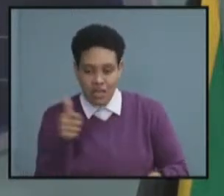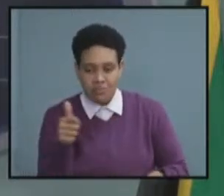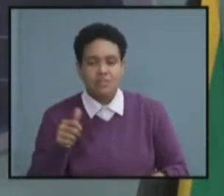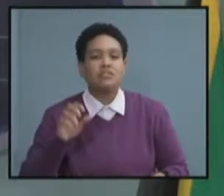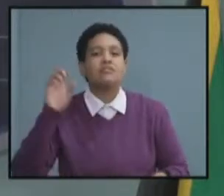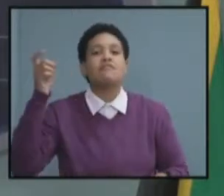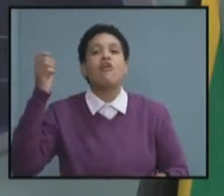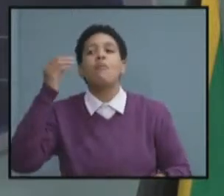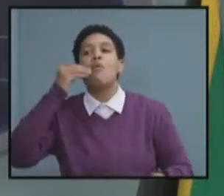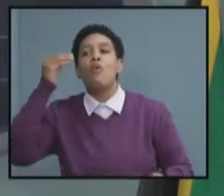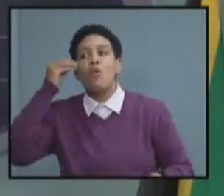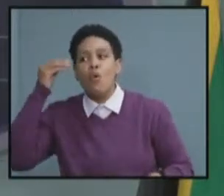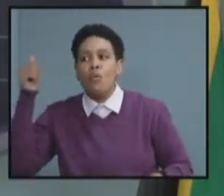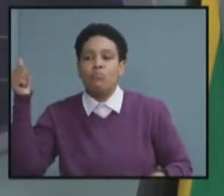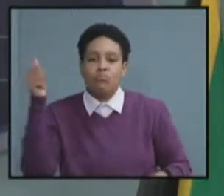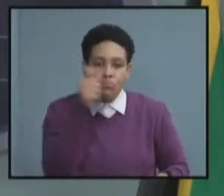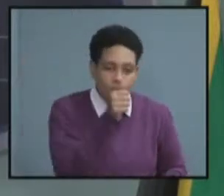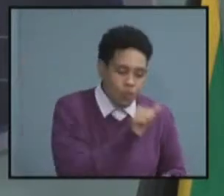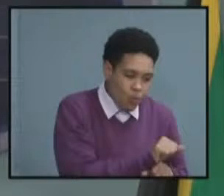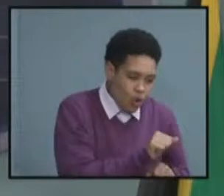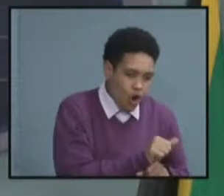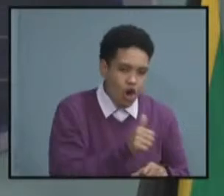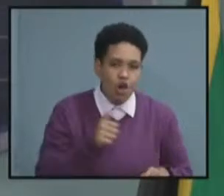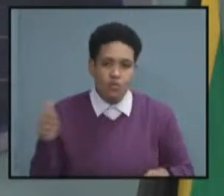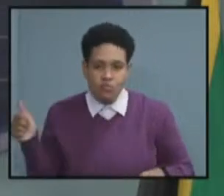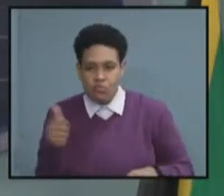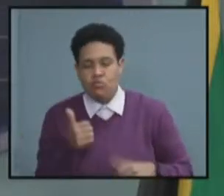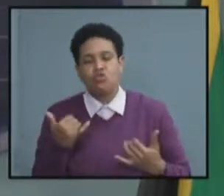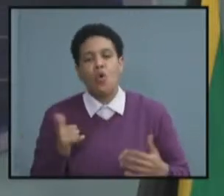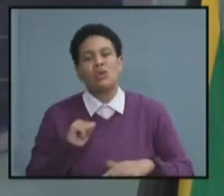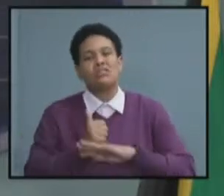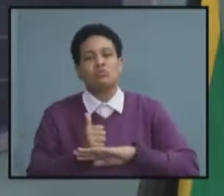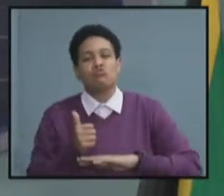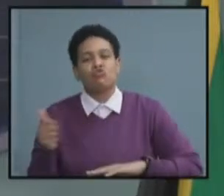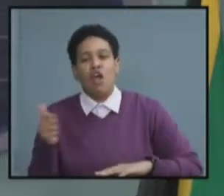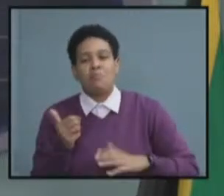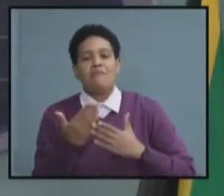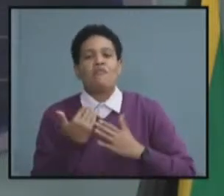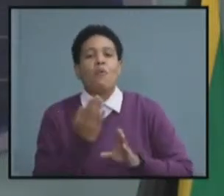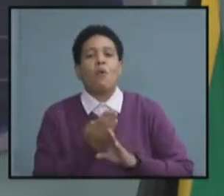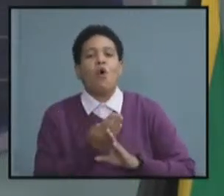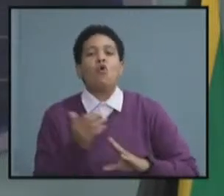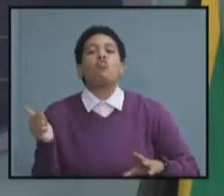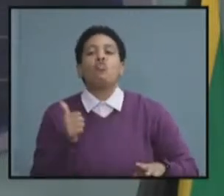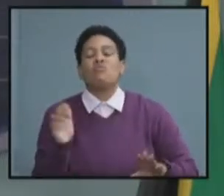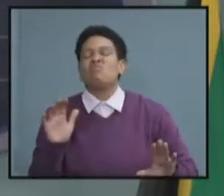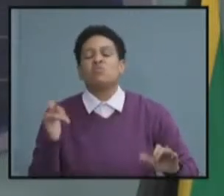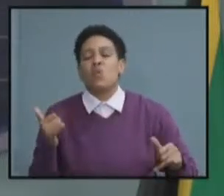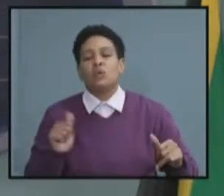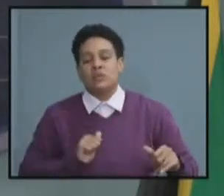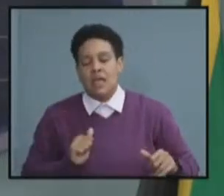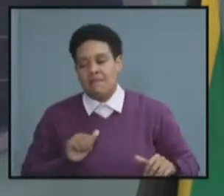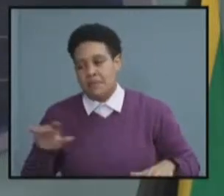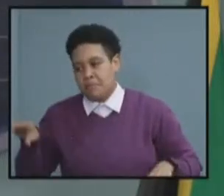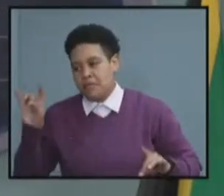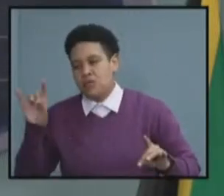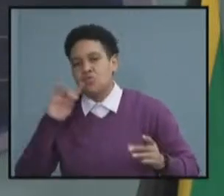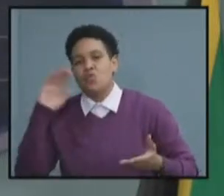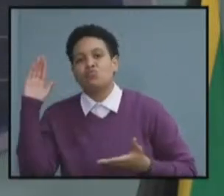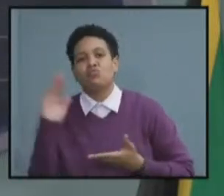from home to work and back. So we are going to be reducing the